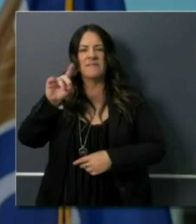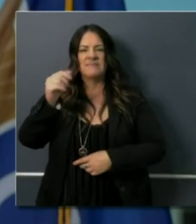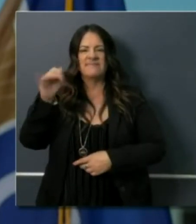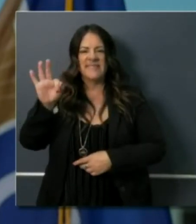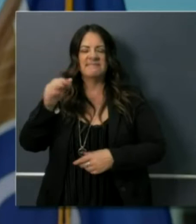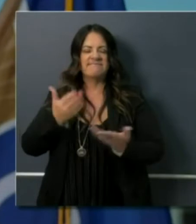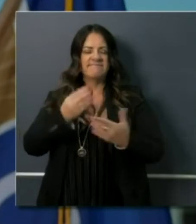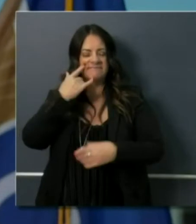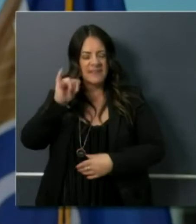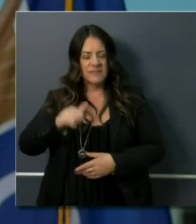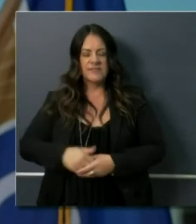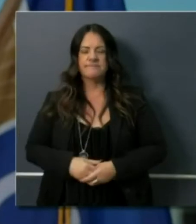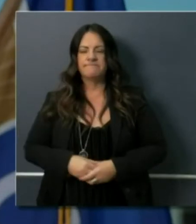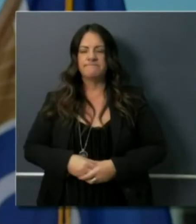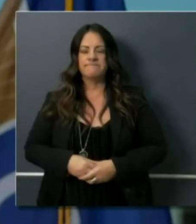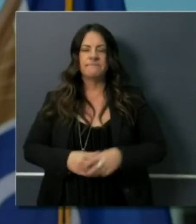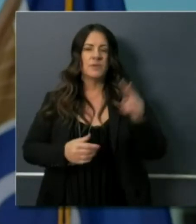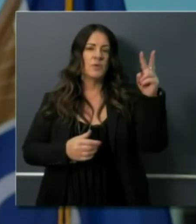California. Some